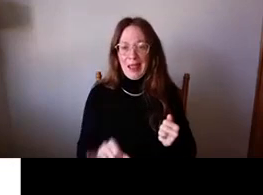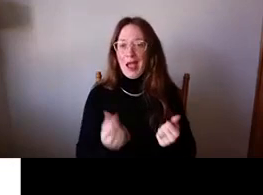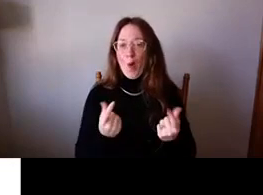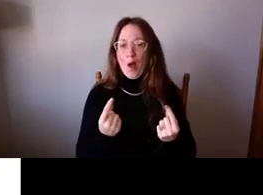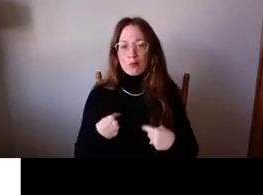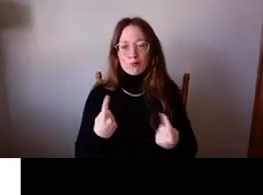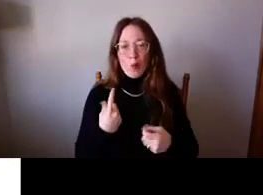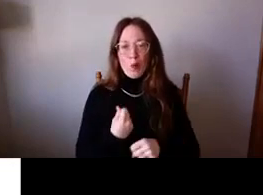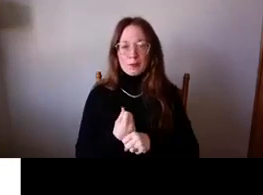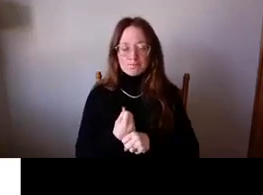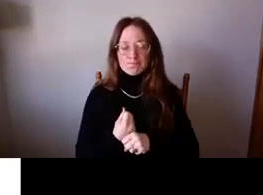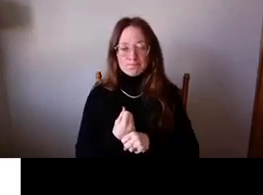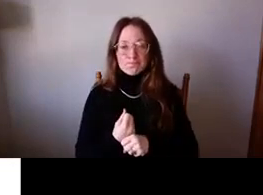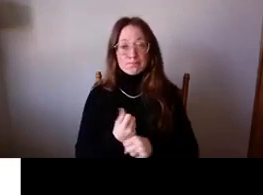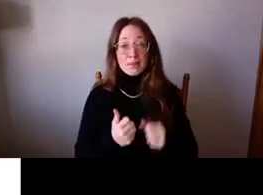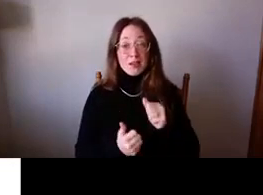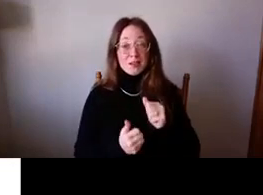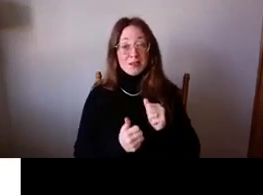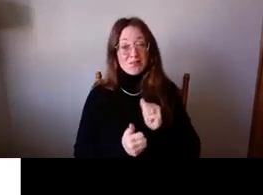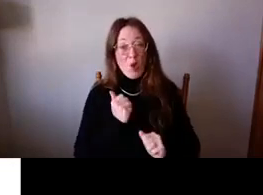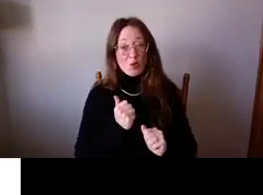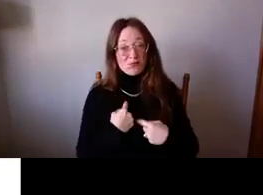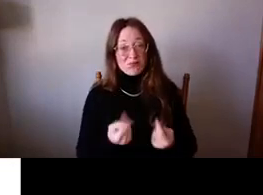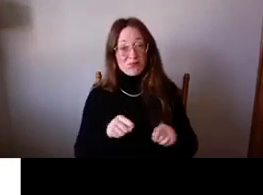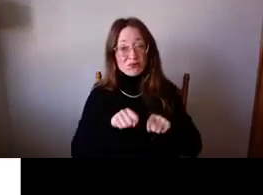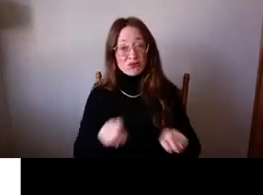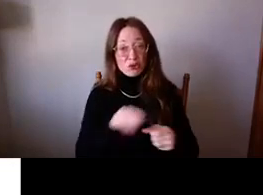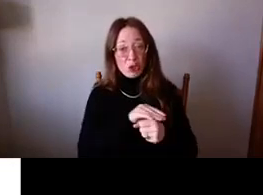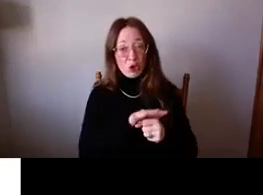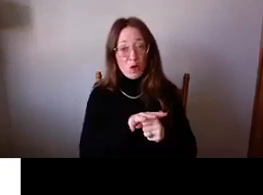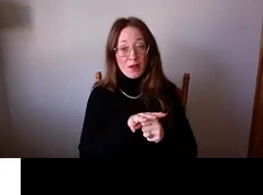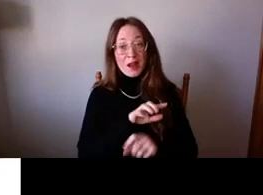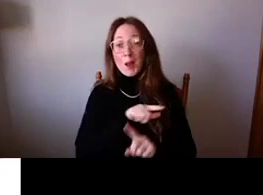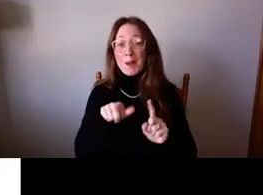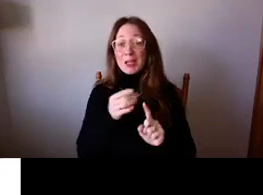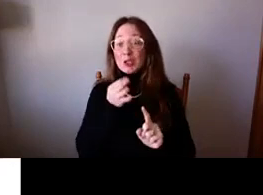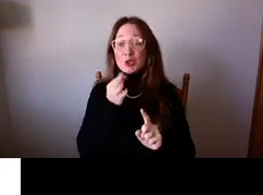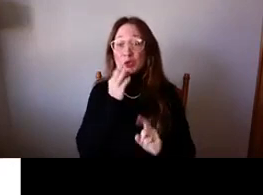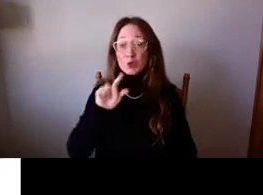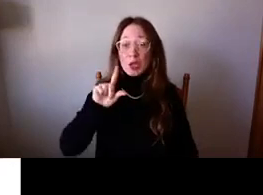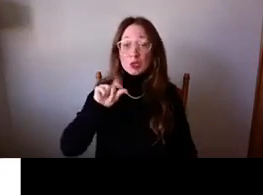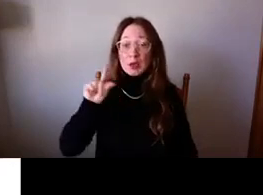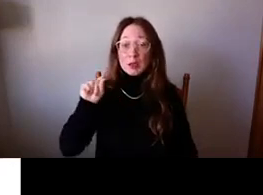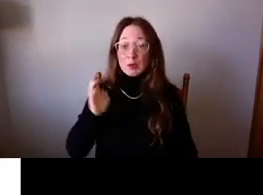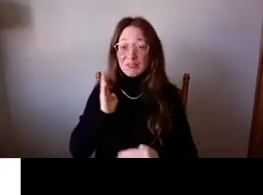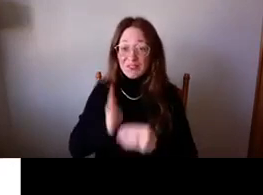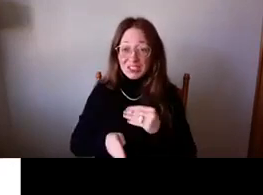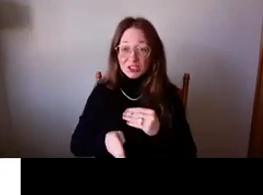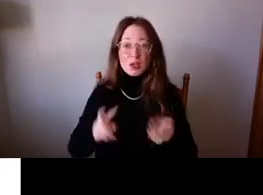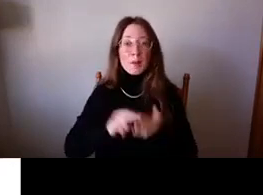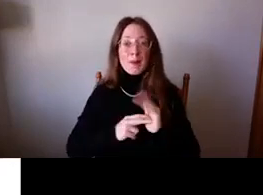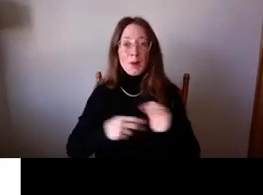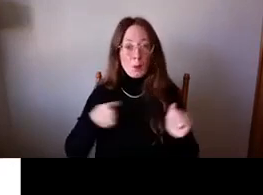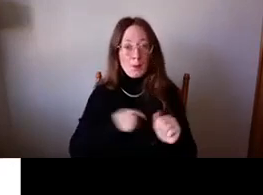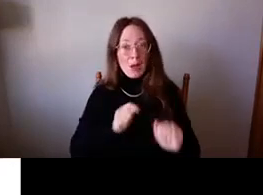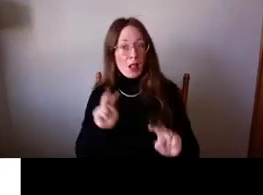year, and most of it since COVID, but this year is coming to an end. So we need to look to the future to stay